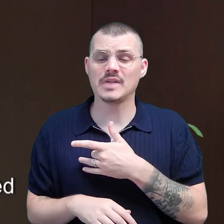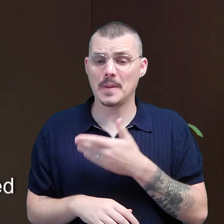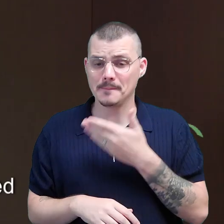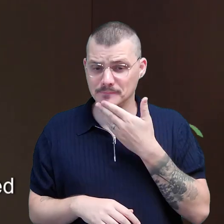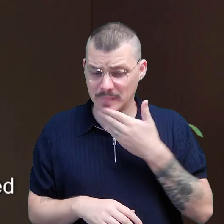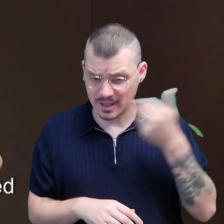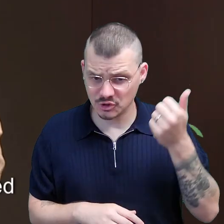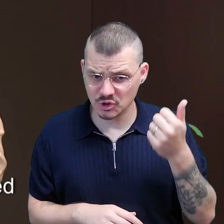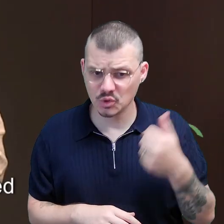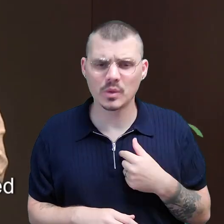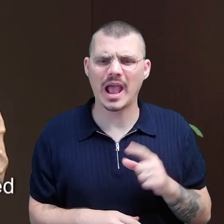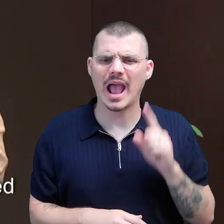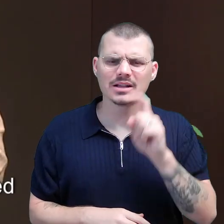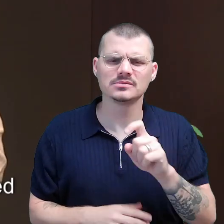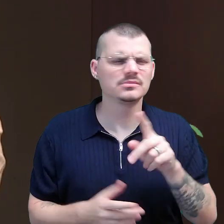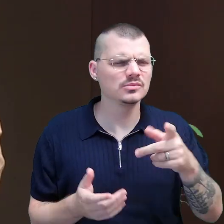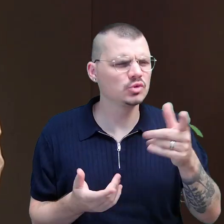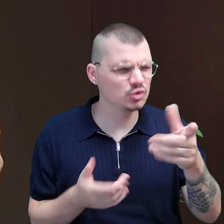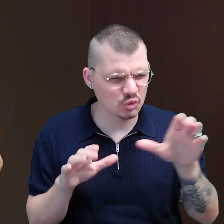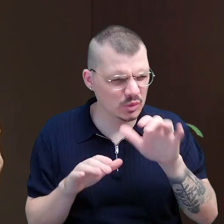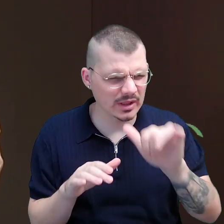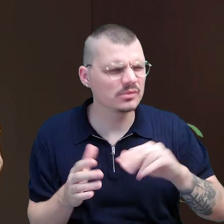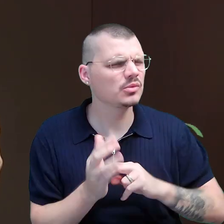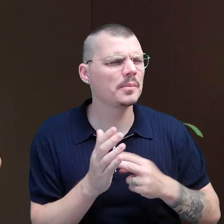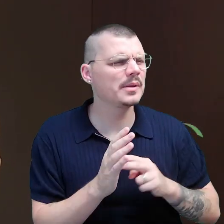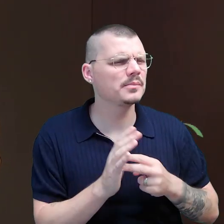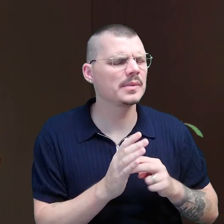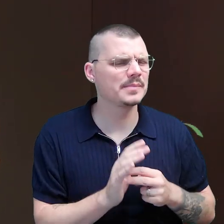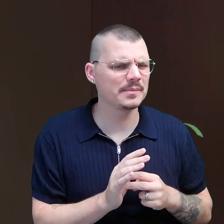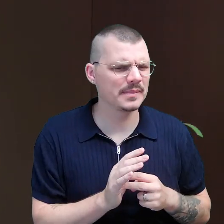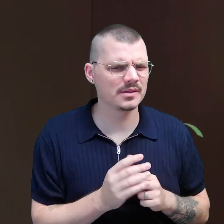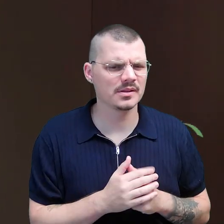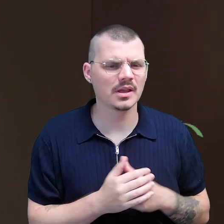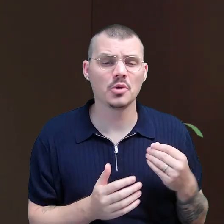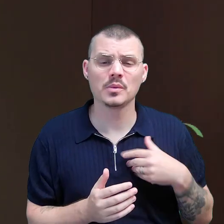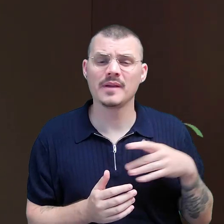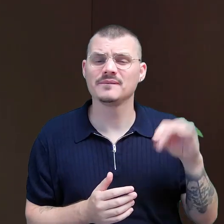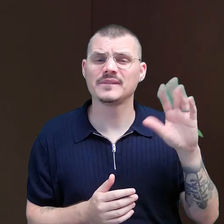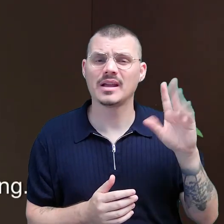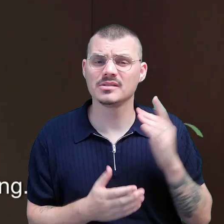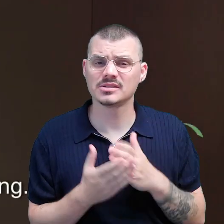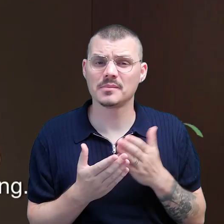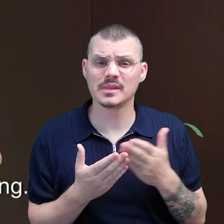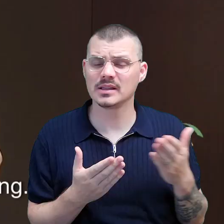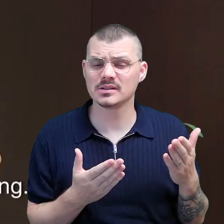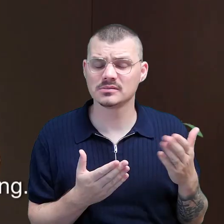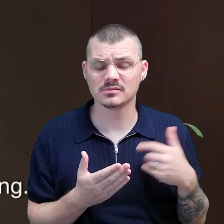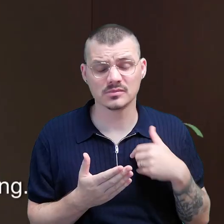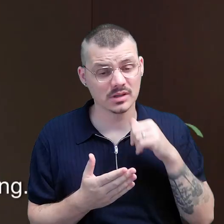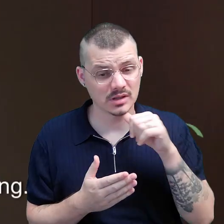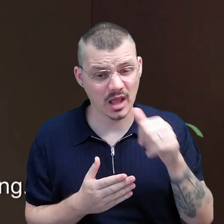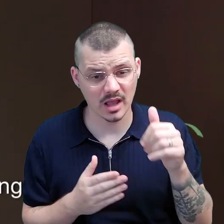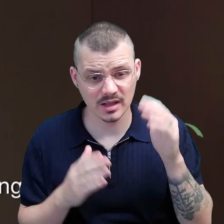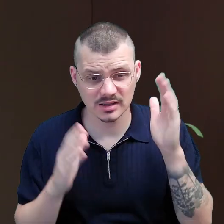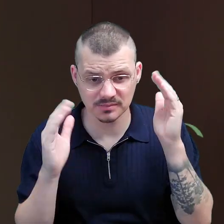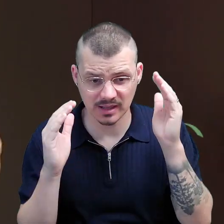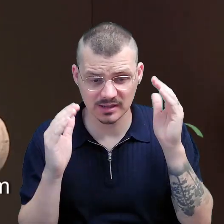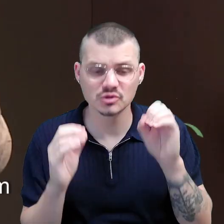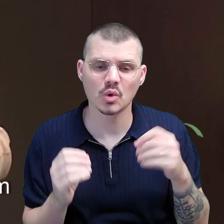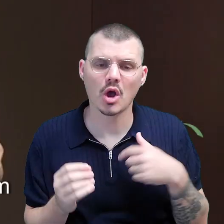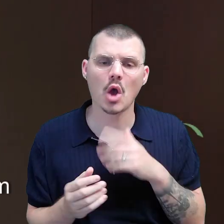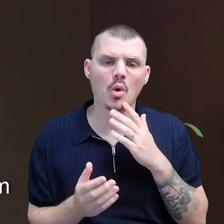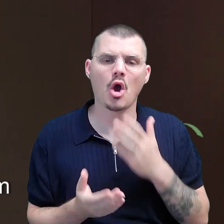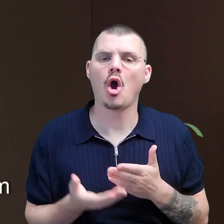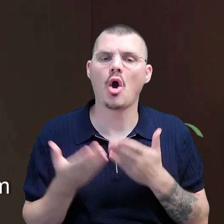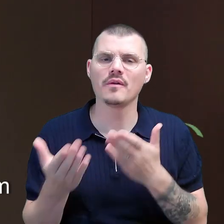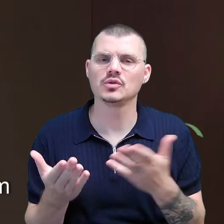then after they felt better, we asked them what it meant. And we found out some stuff we weren't expecting. So